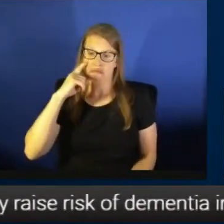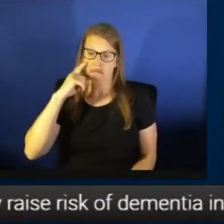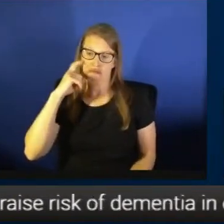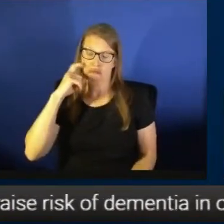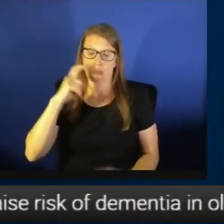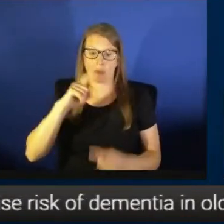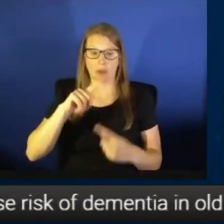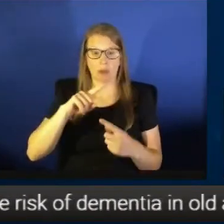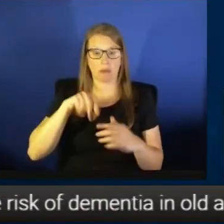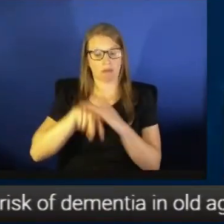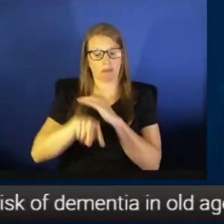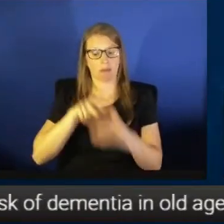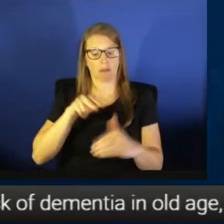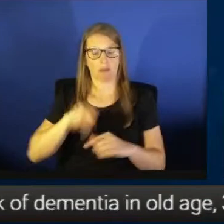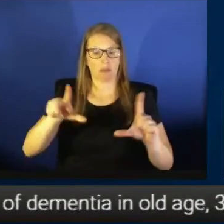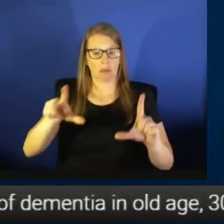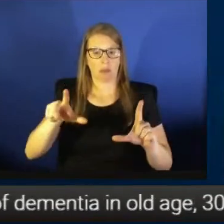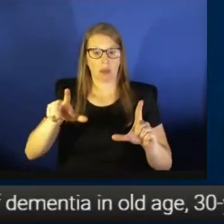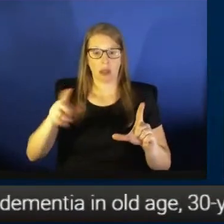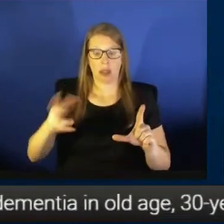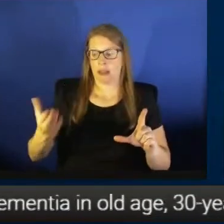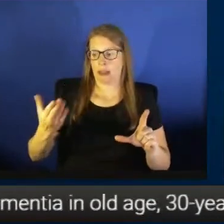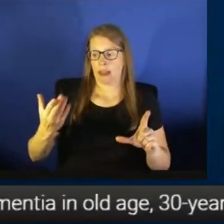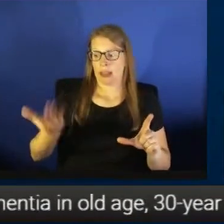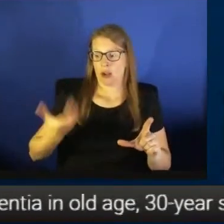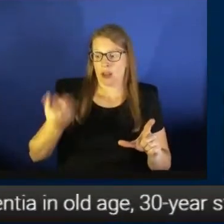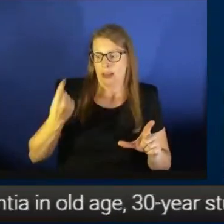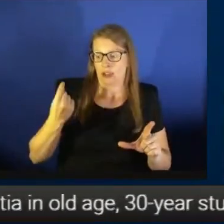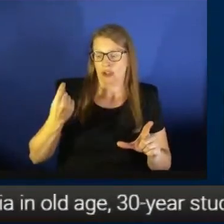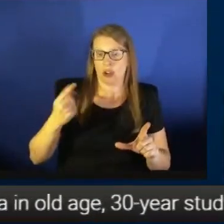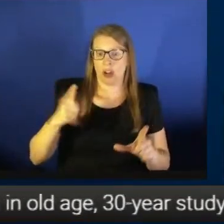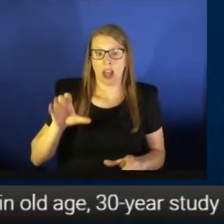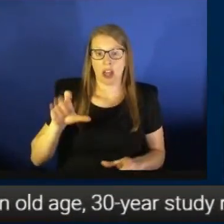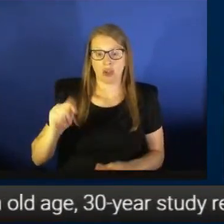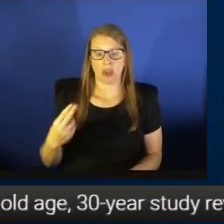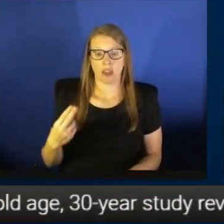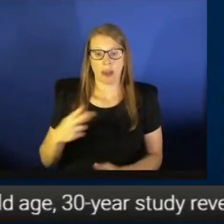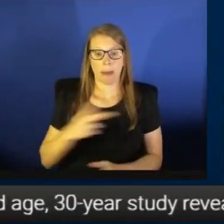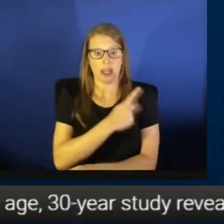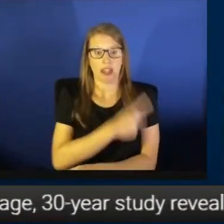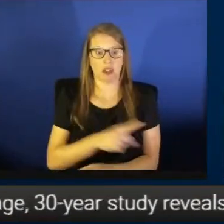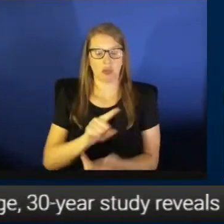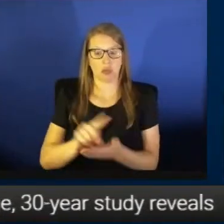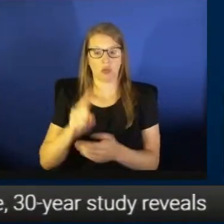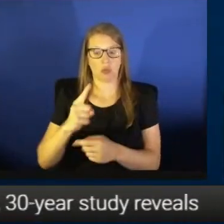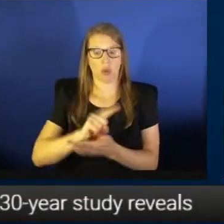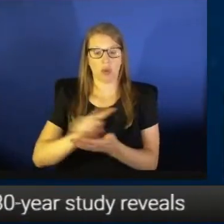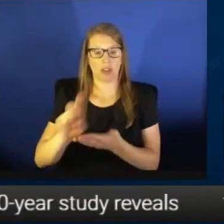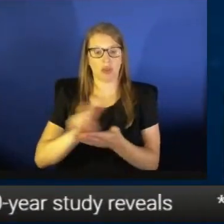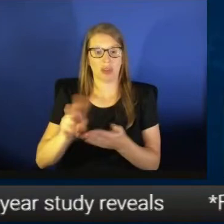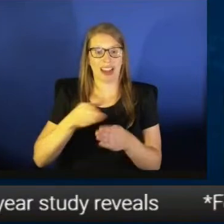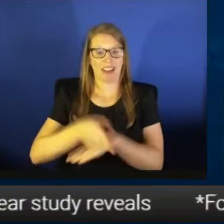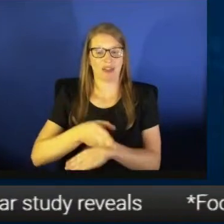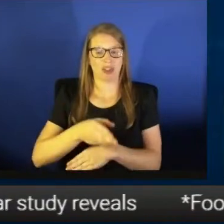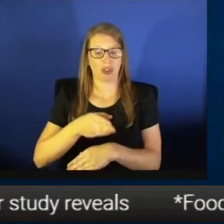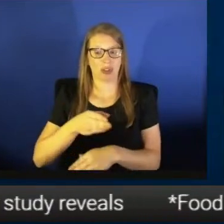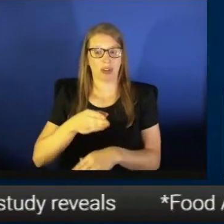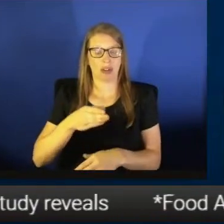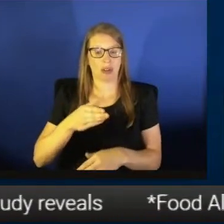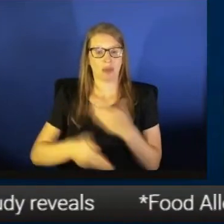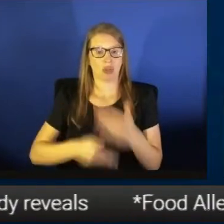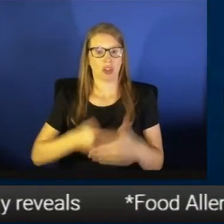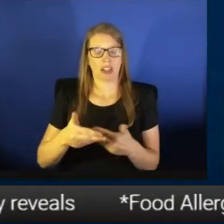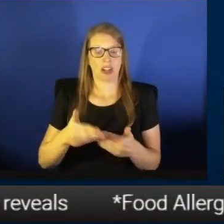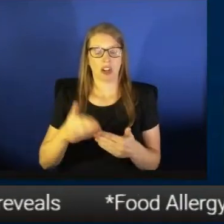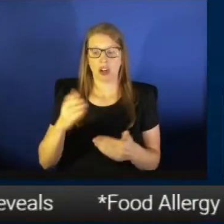for the 100th patient, I remember speaking with her a couple weeks after the procedure, and she said she was back